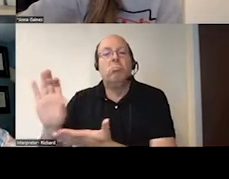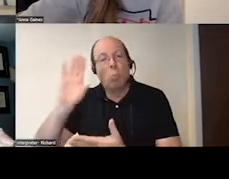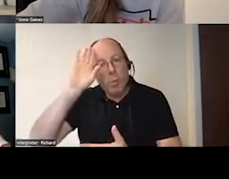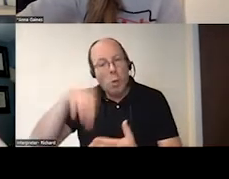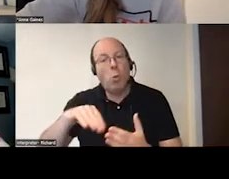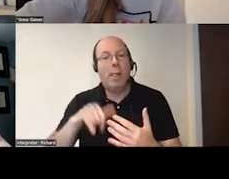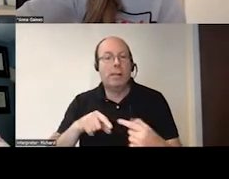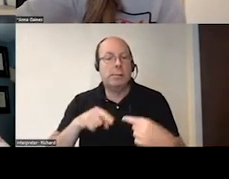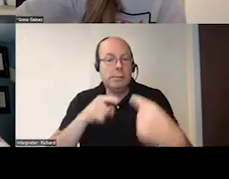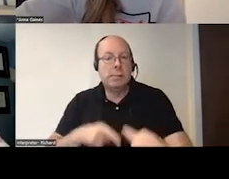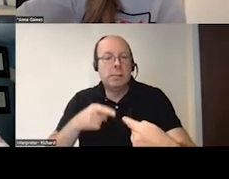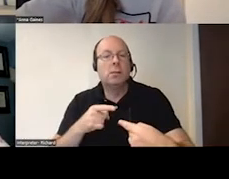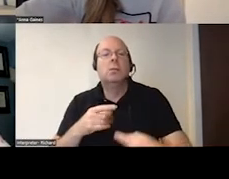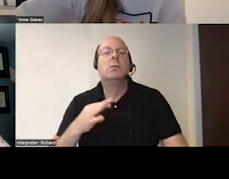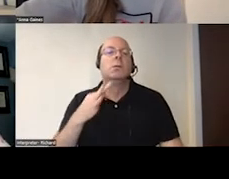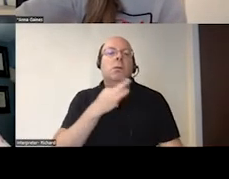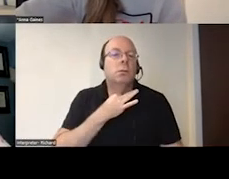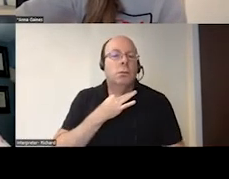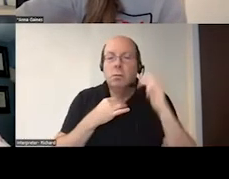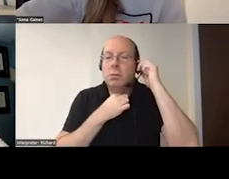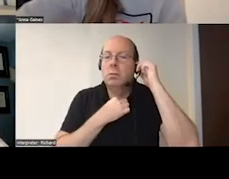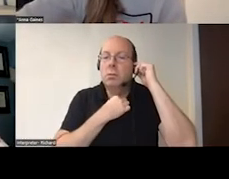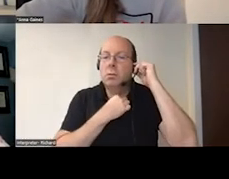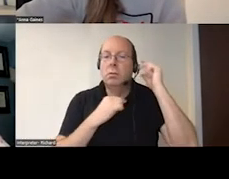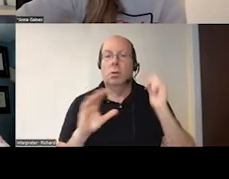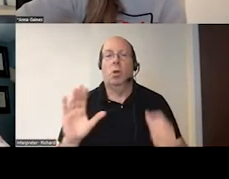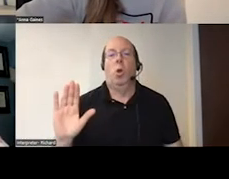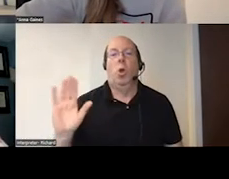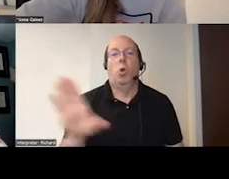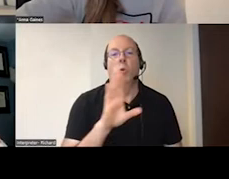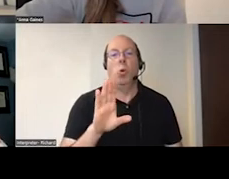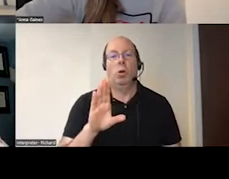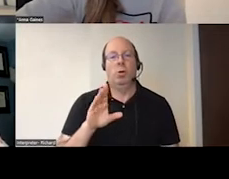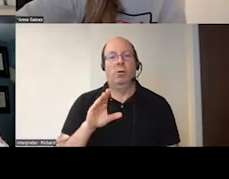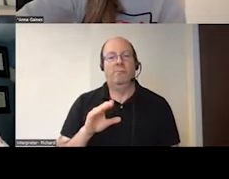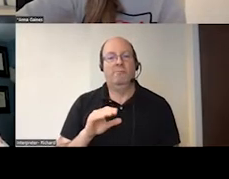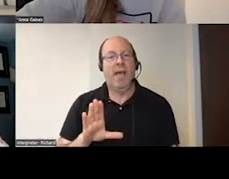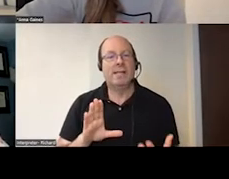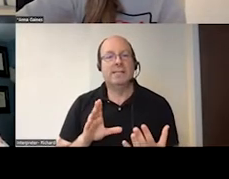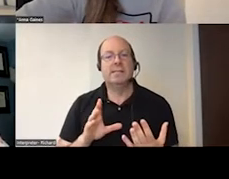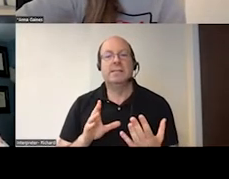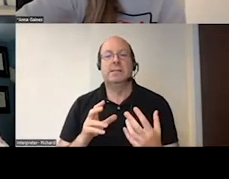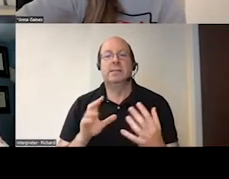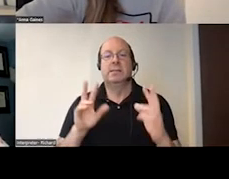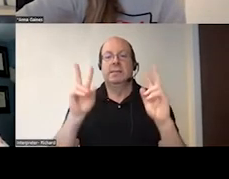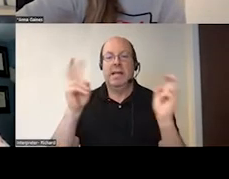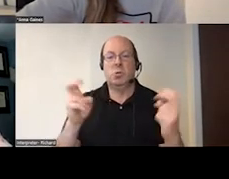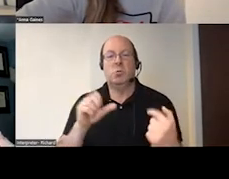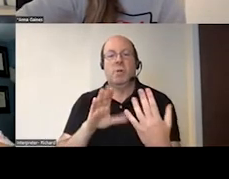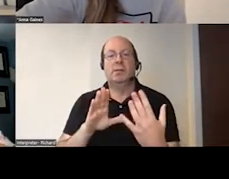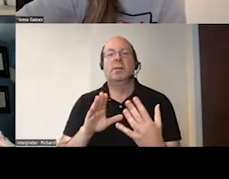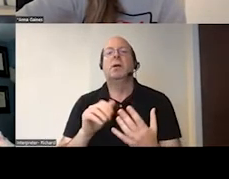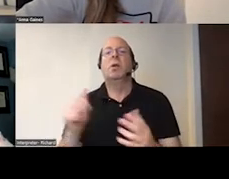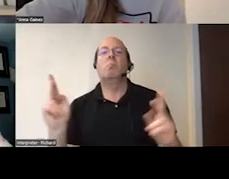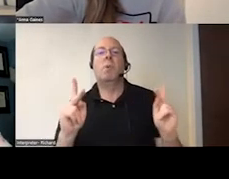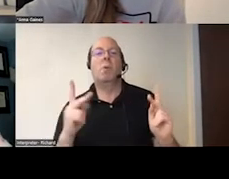what issues or topics have you faced that you think you would like to share that you think can be of value to people